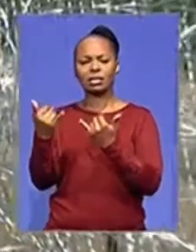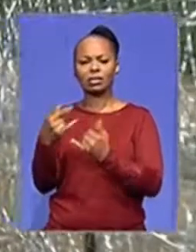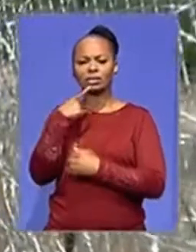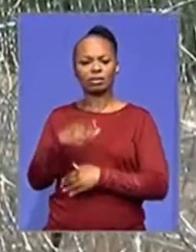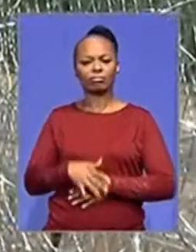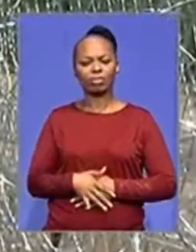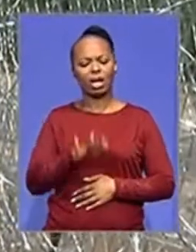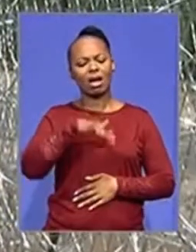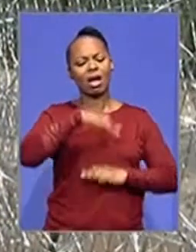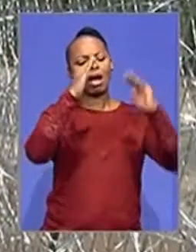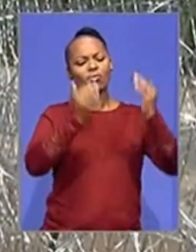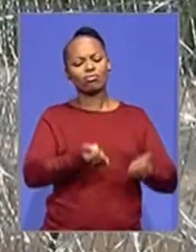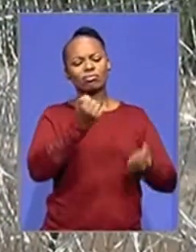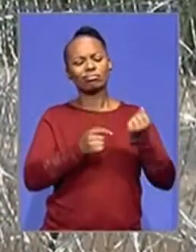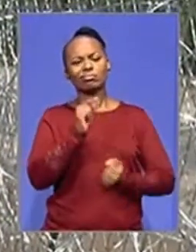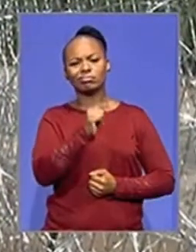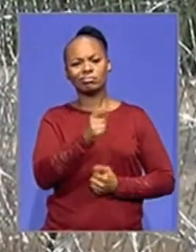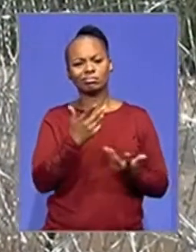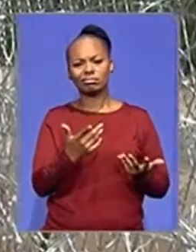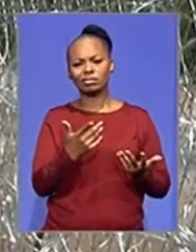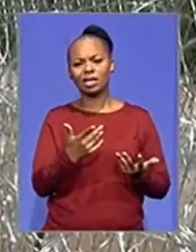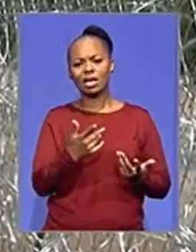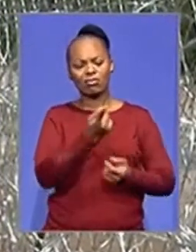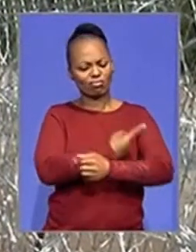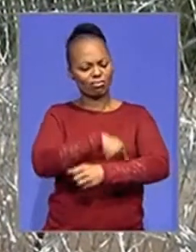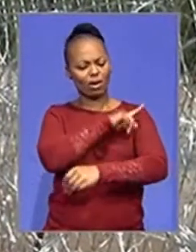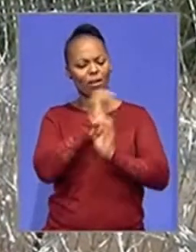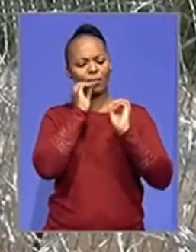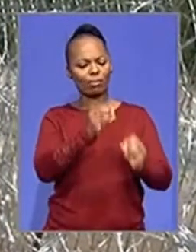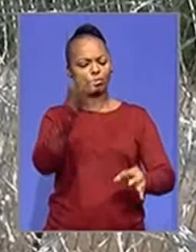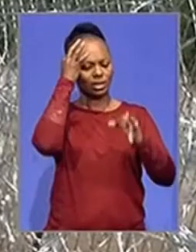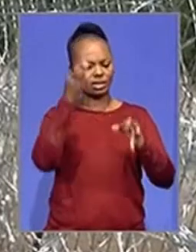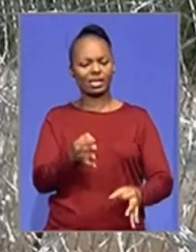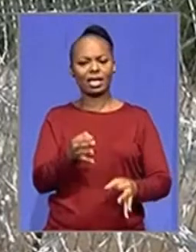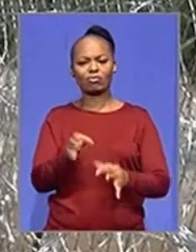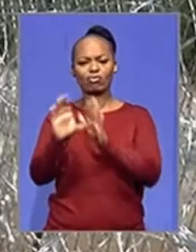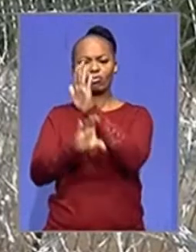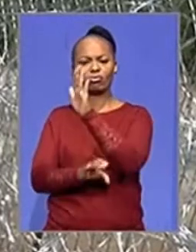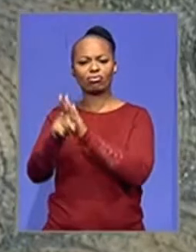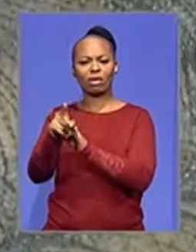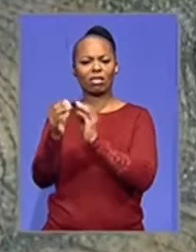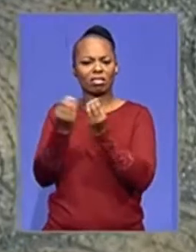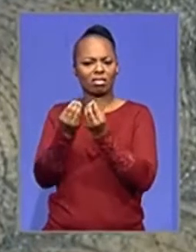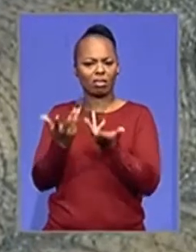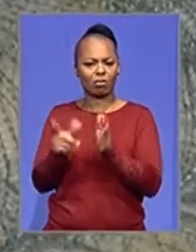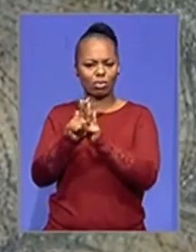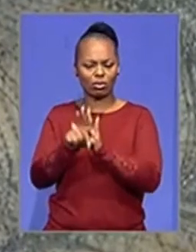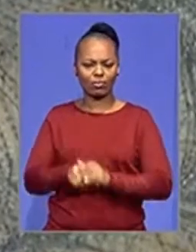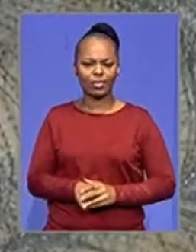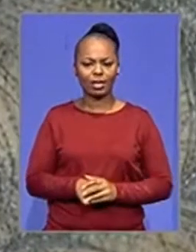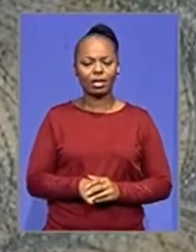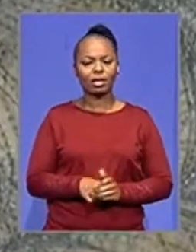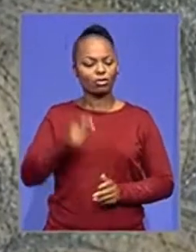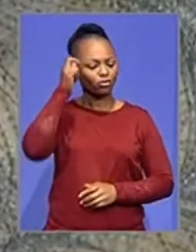Lekgotla le Ikgethang la ditletlebo ha lena matla a ho nka diqeto tsa molaotheo. By conferring judicial authority